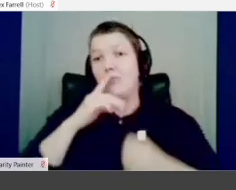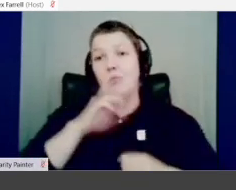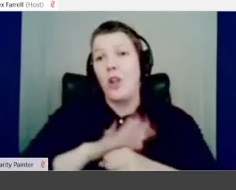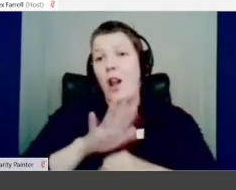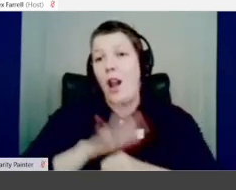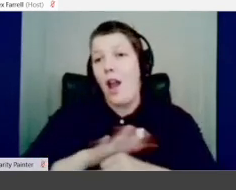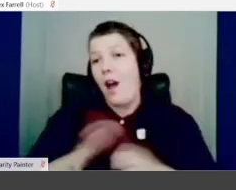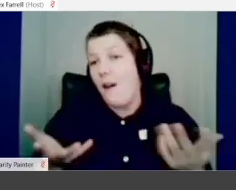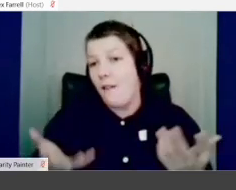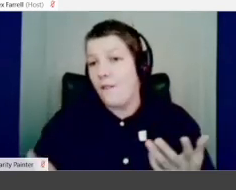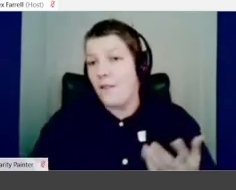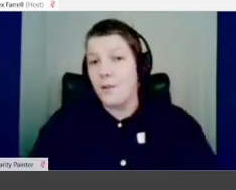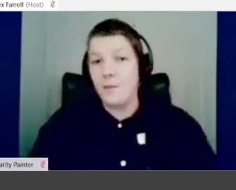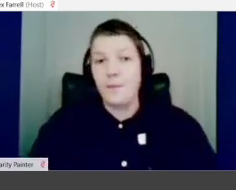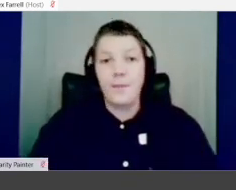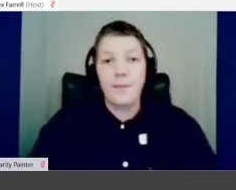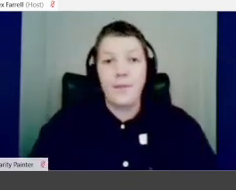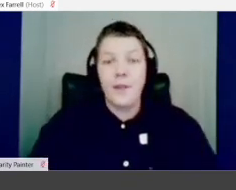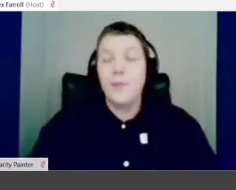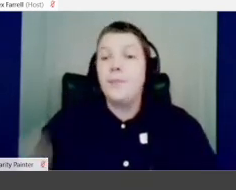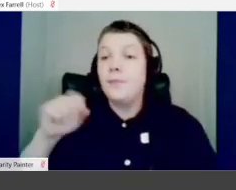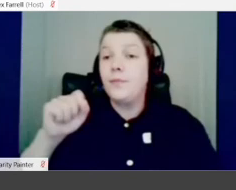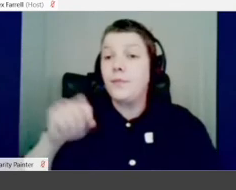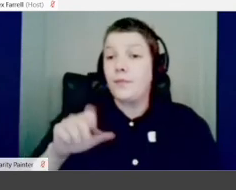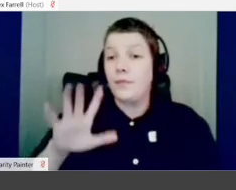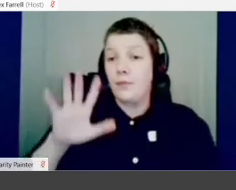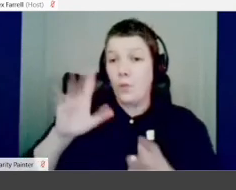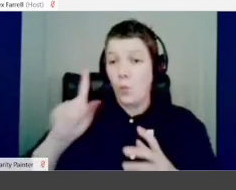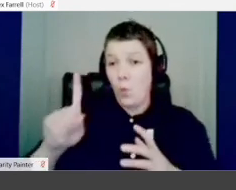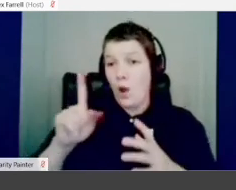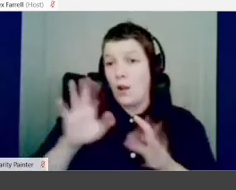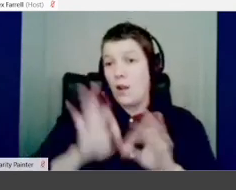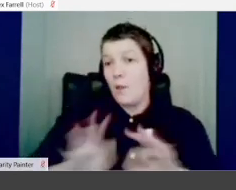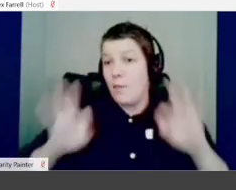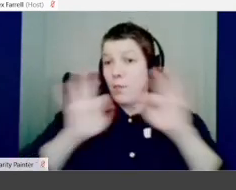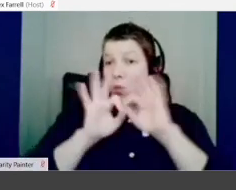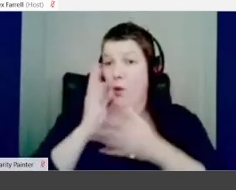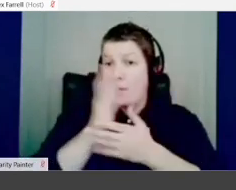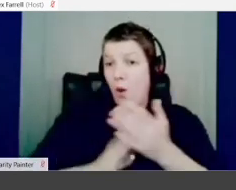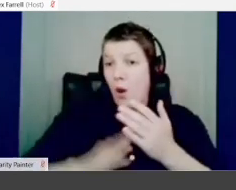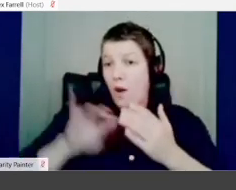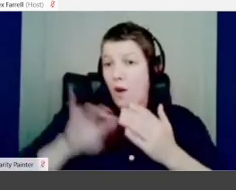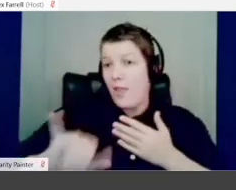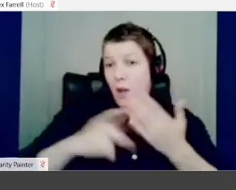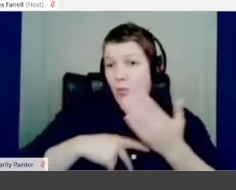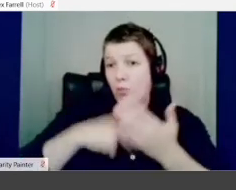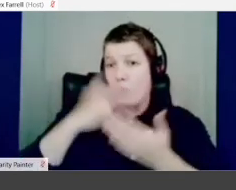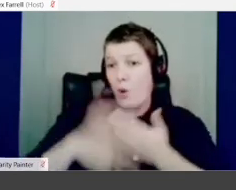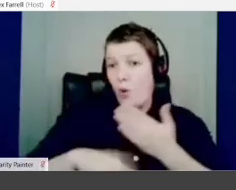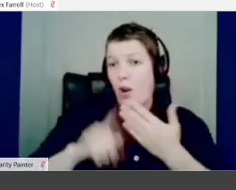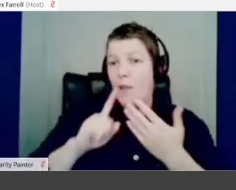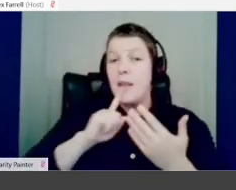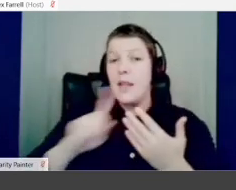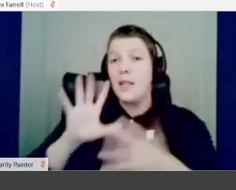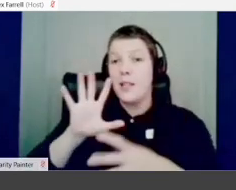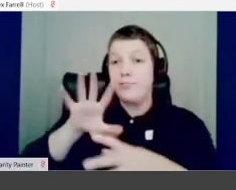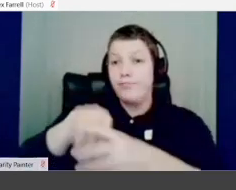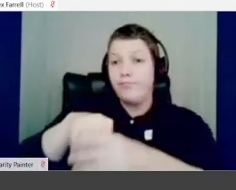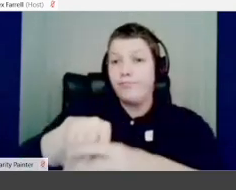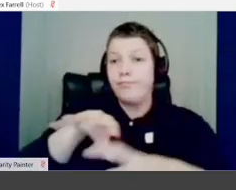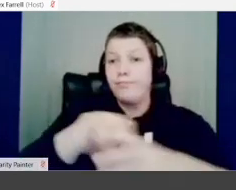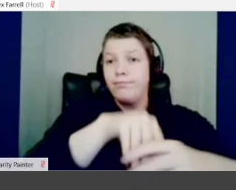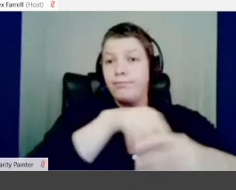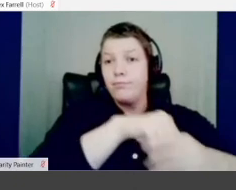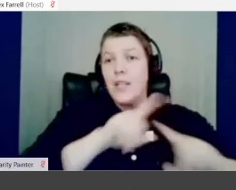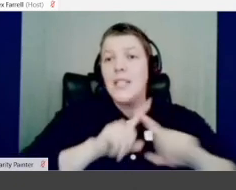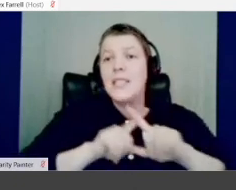that project was to reach different neighborhoods. There was actually printed surveys and